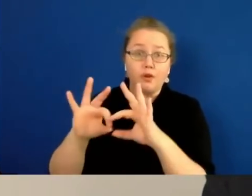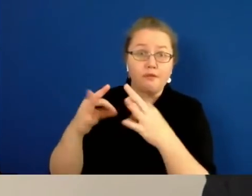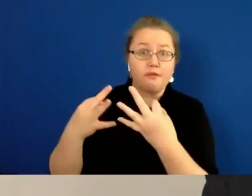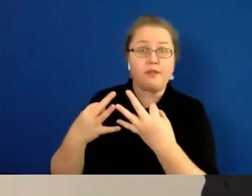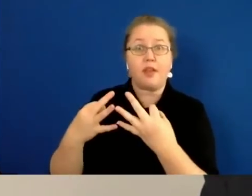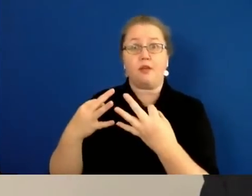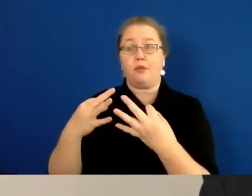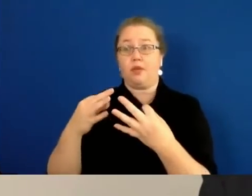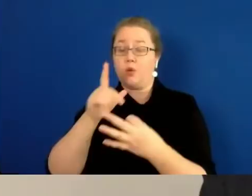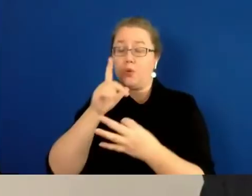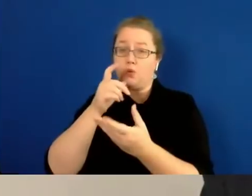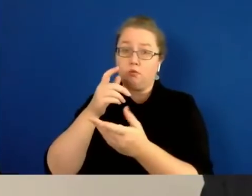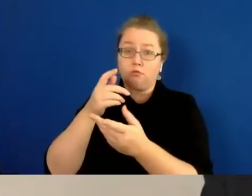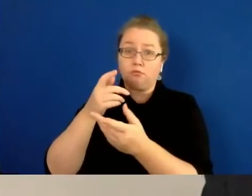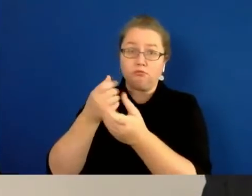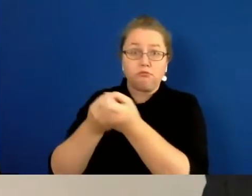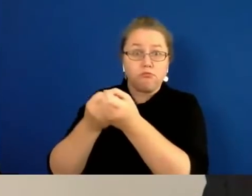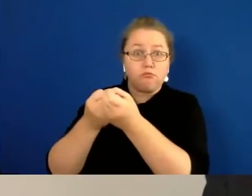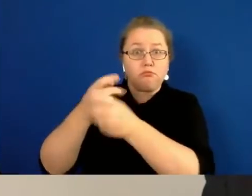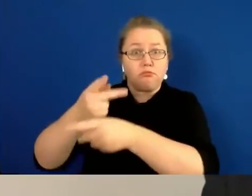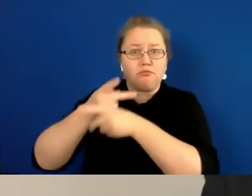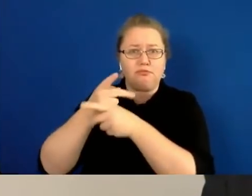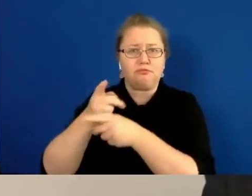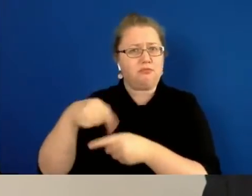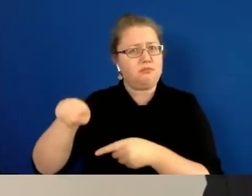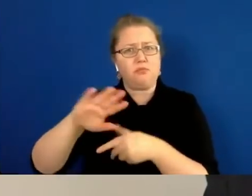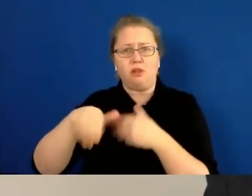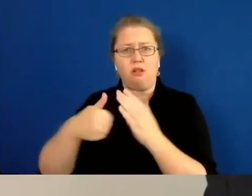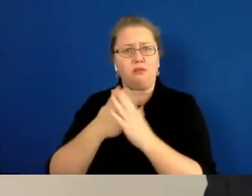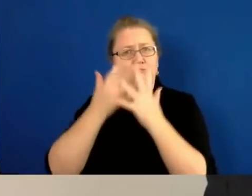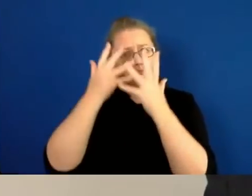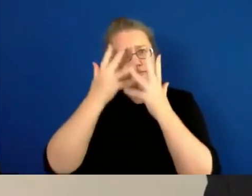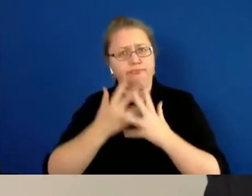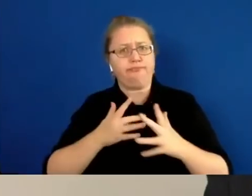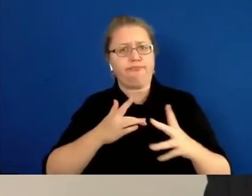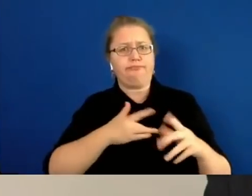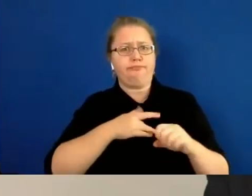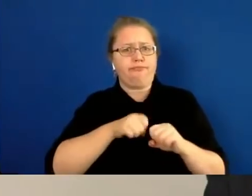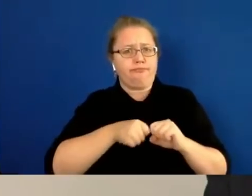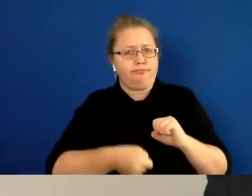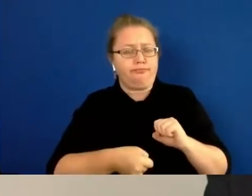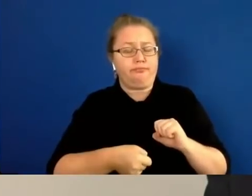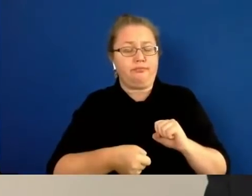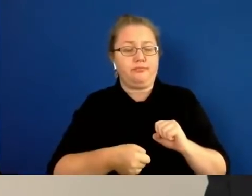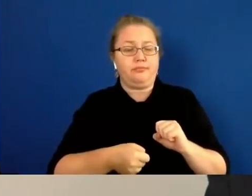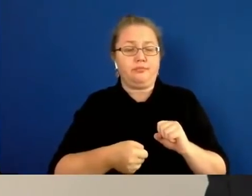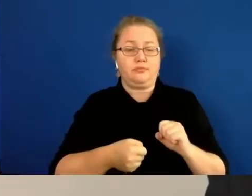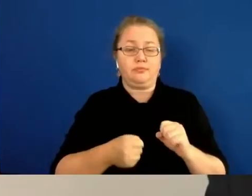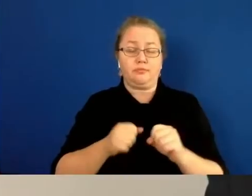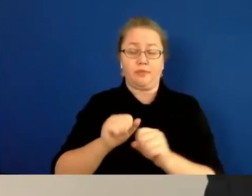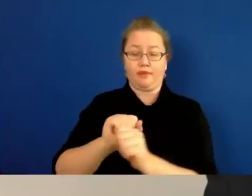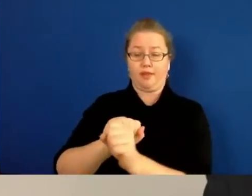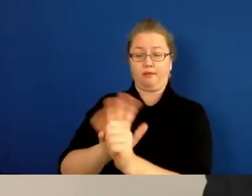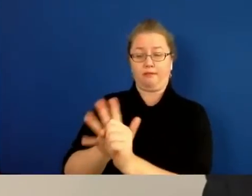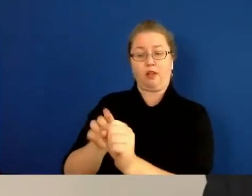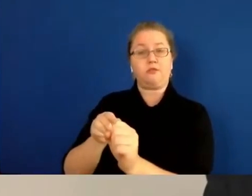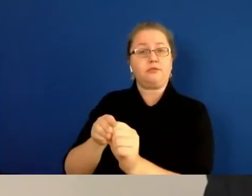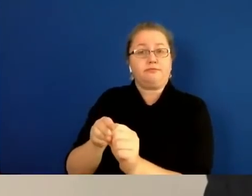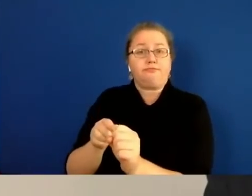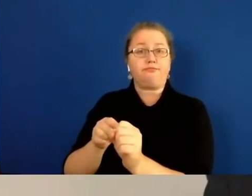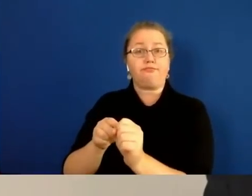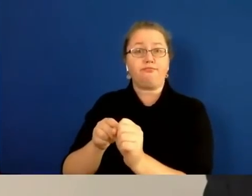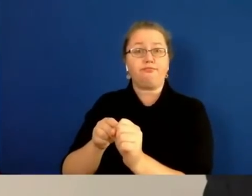party in one person's home, the majority of people who were in that home became infected with COVID-19.